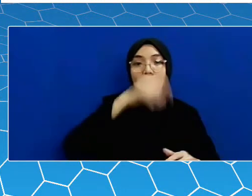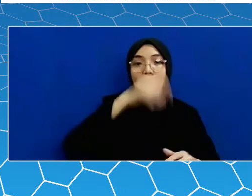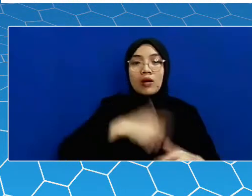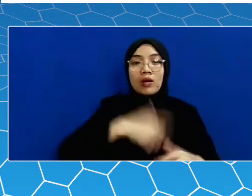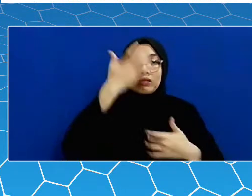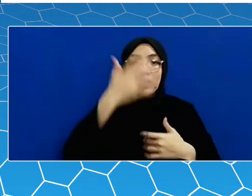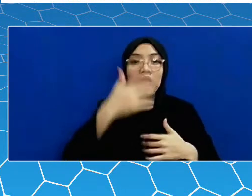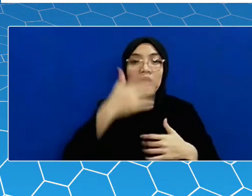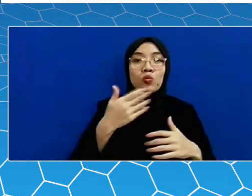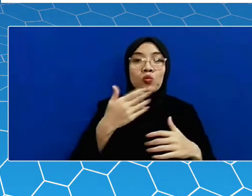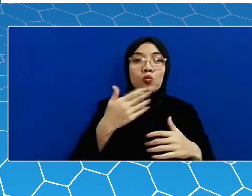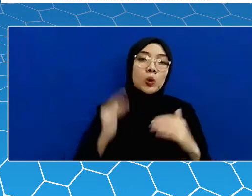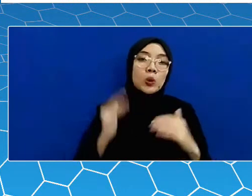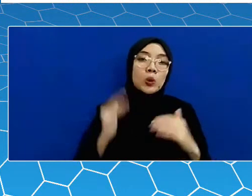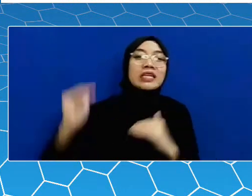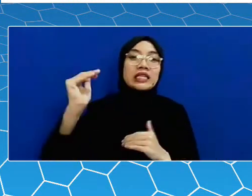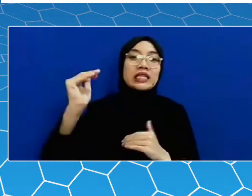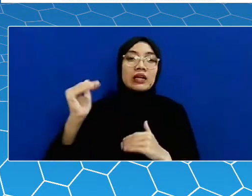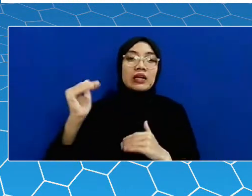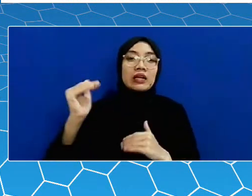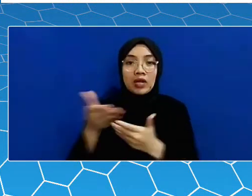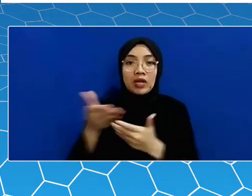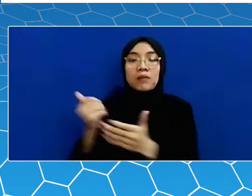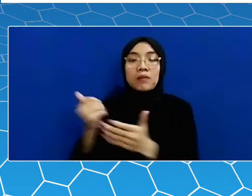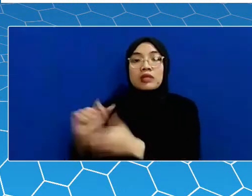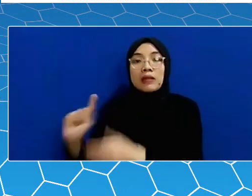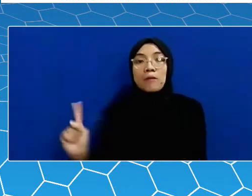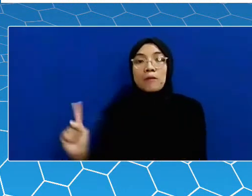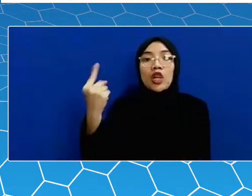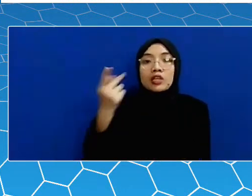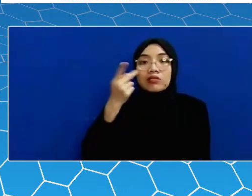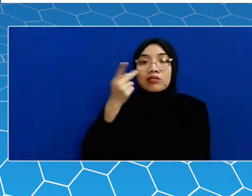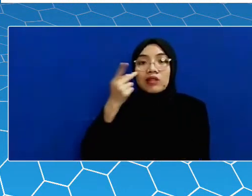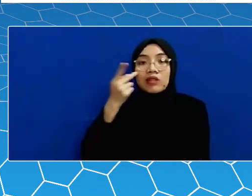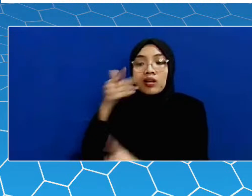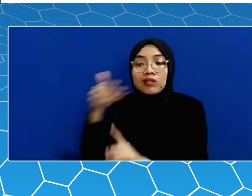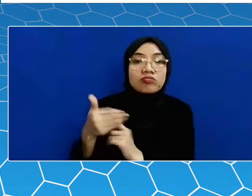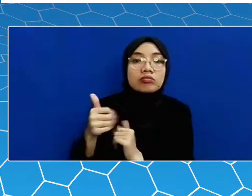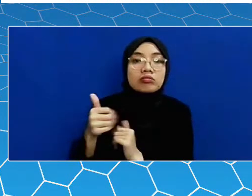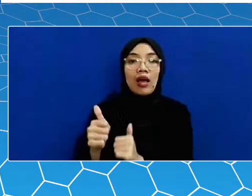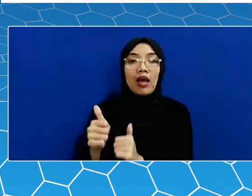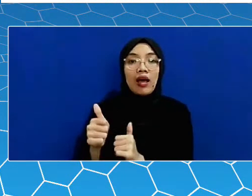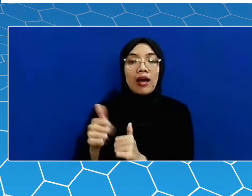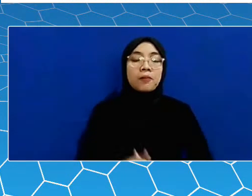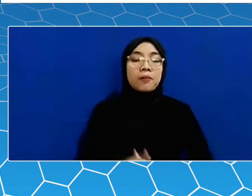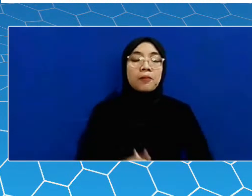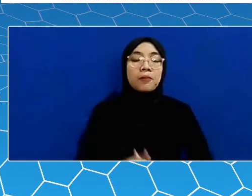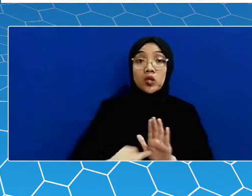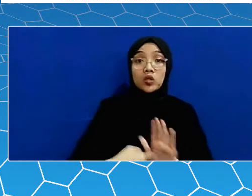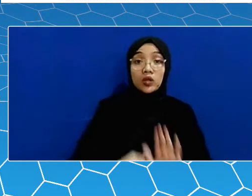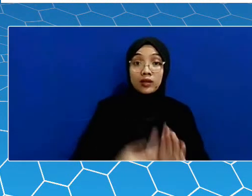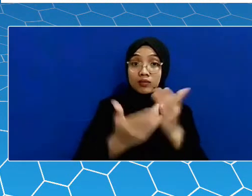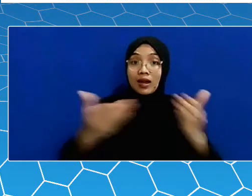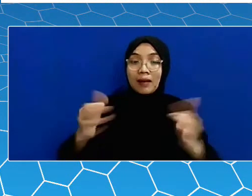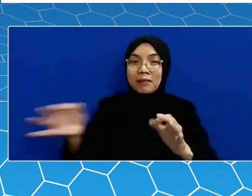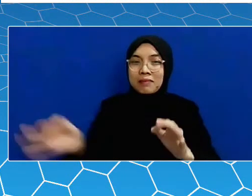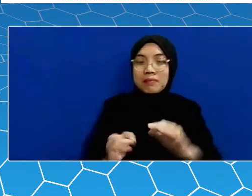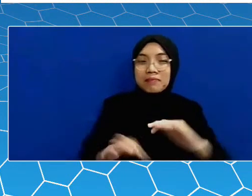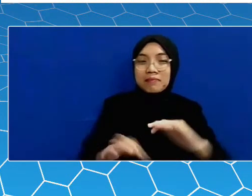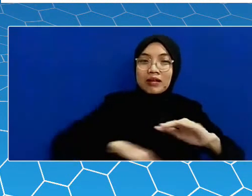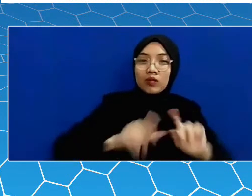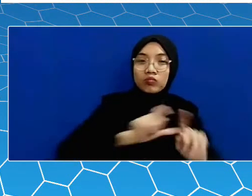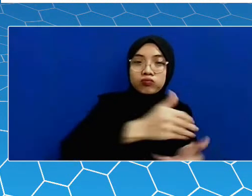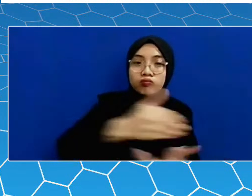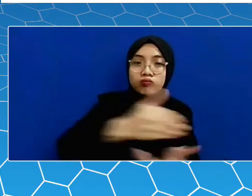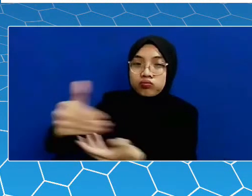as a priority. So what I've shown you is a data-driven approach going right from patient self-management to clinician decision support